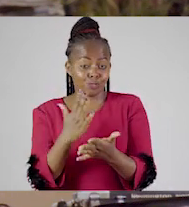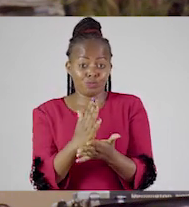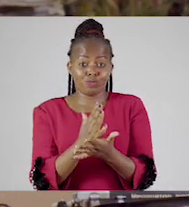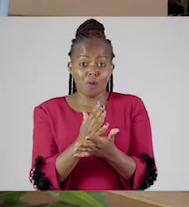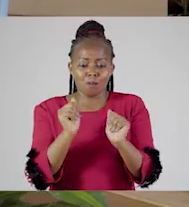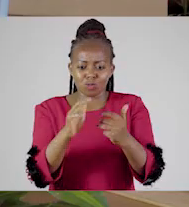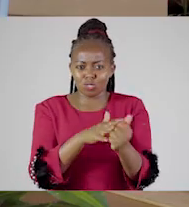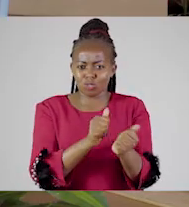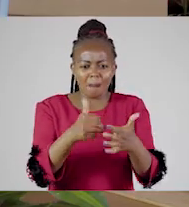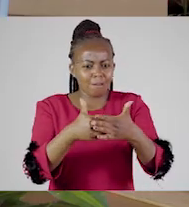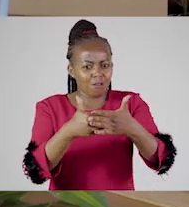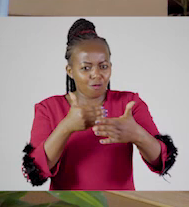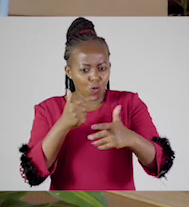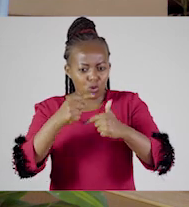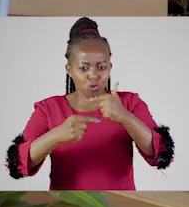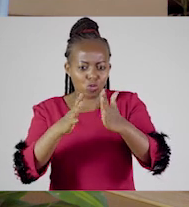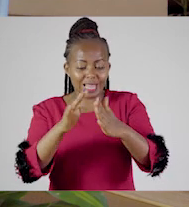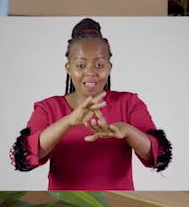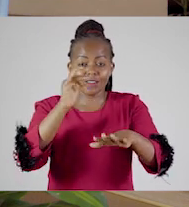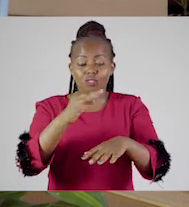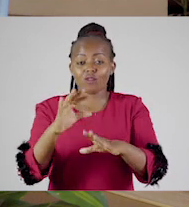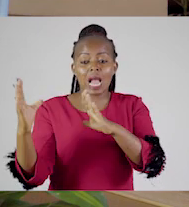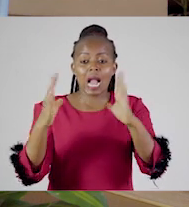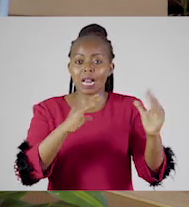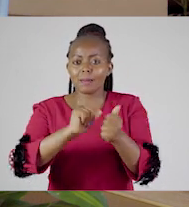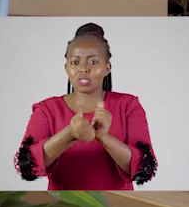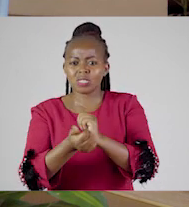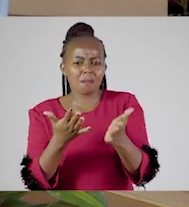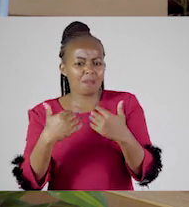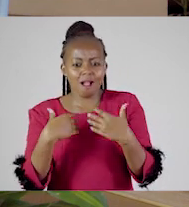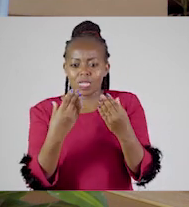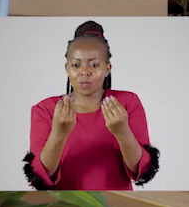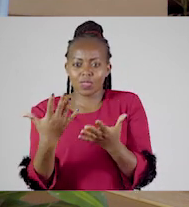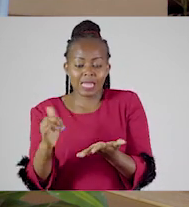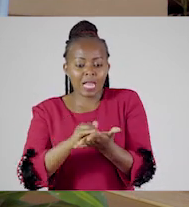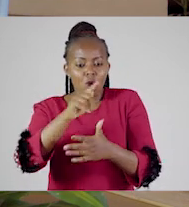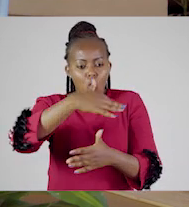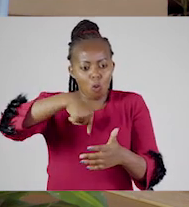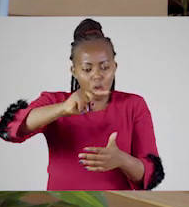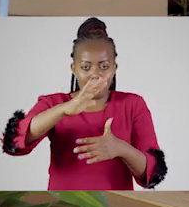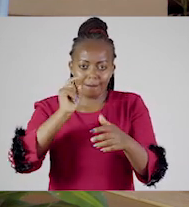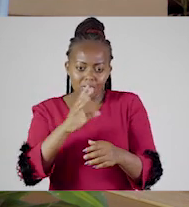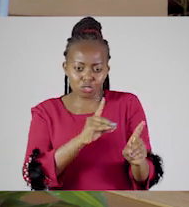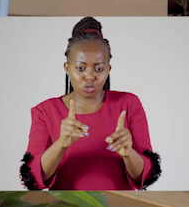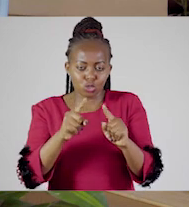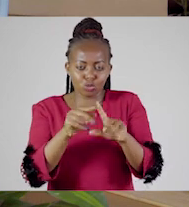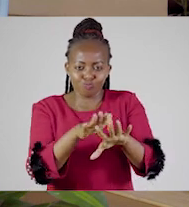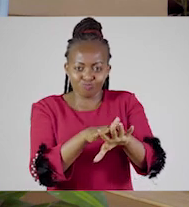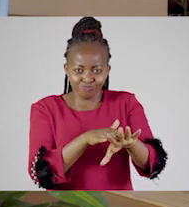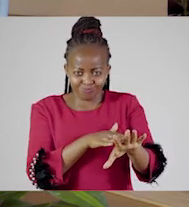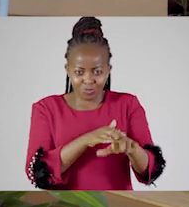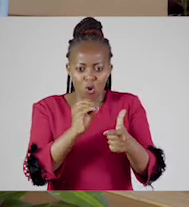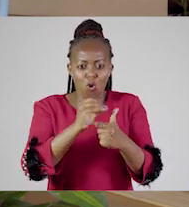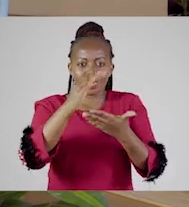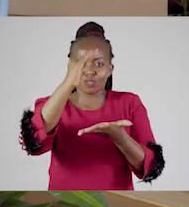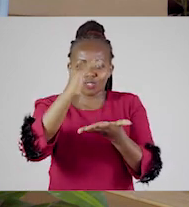items. And before we get to the effect of climate change on our archives, are there some simple things that all of us can do to slow down or